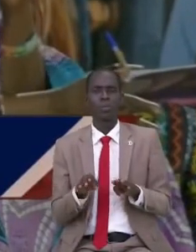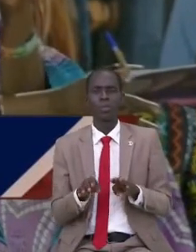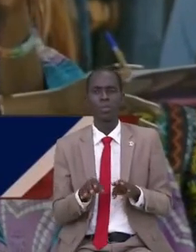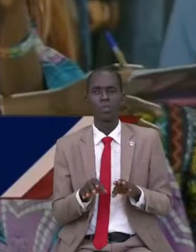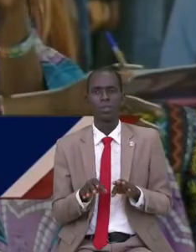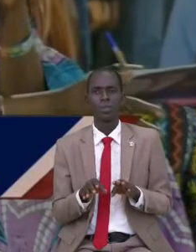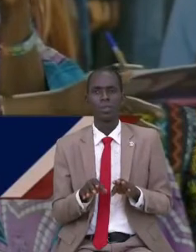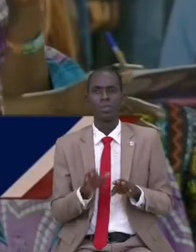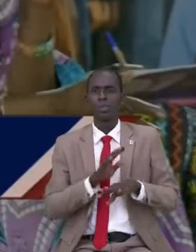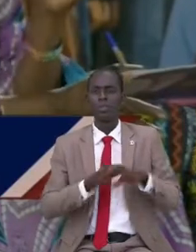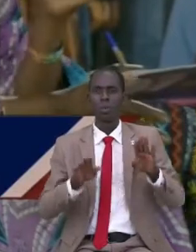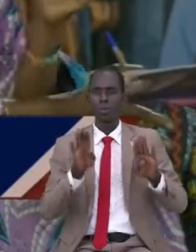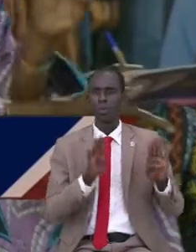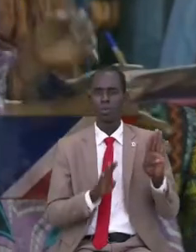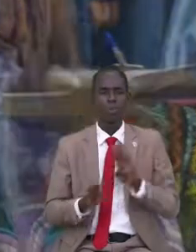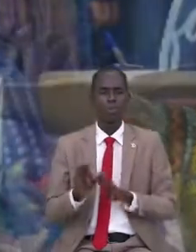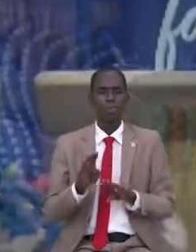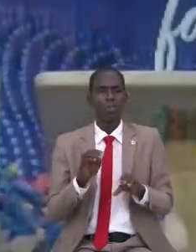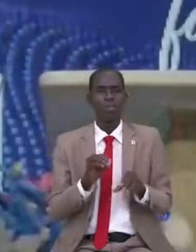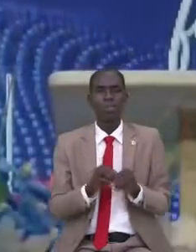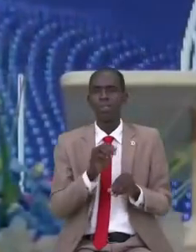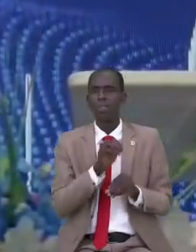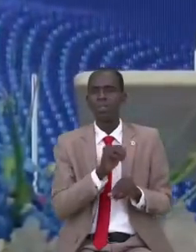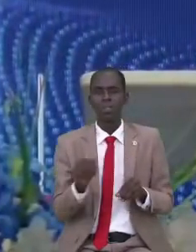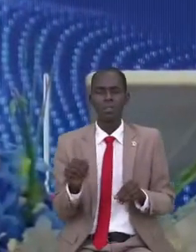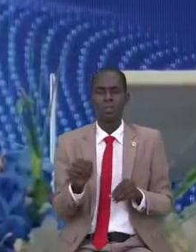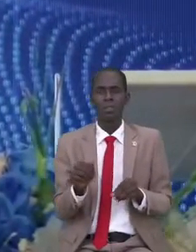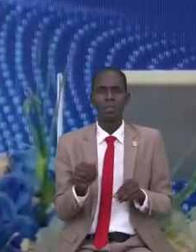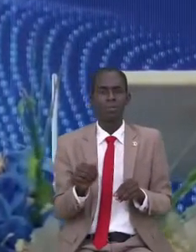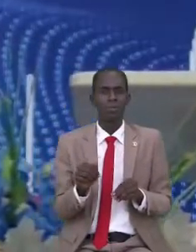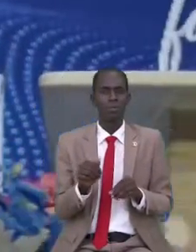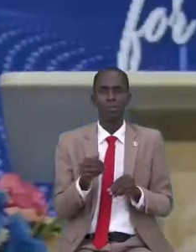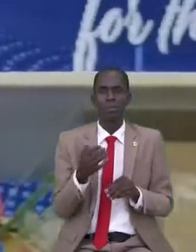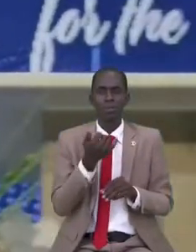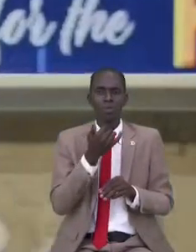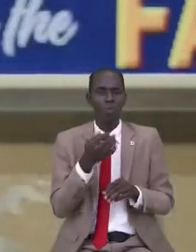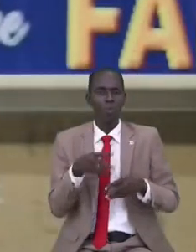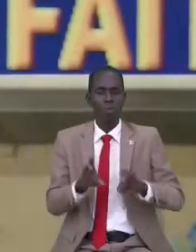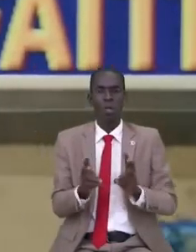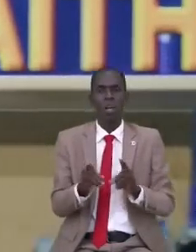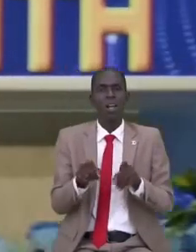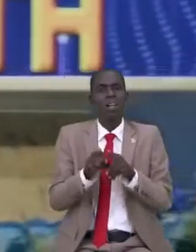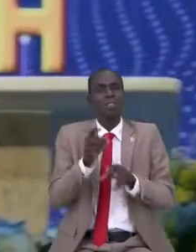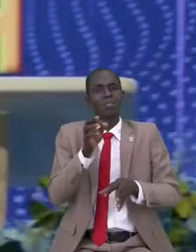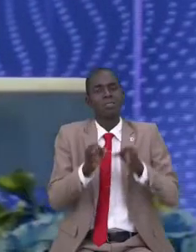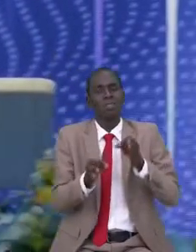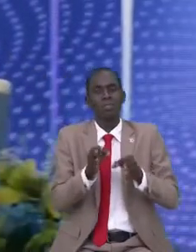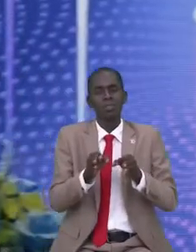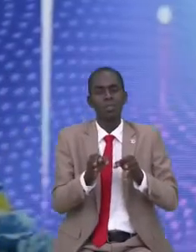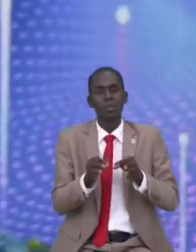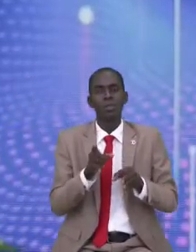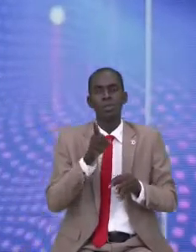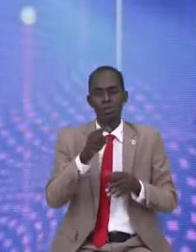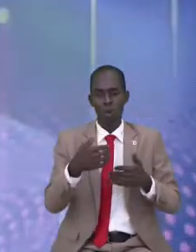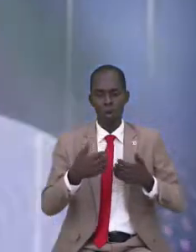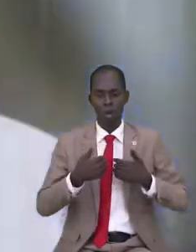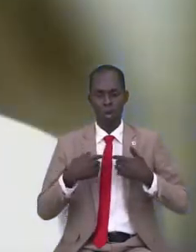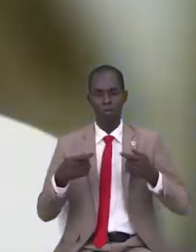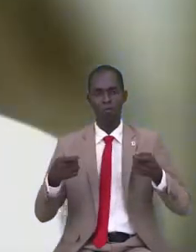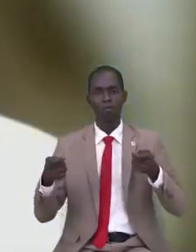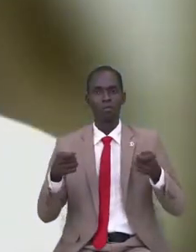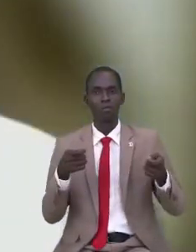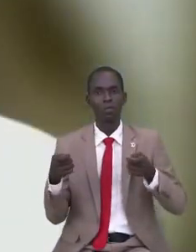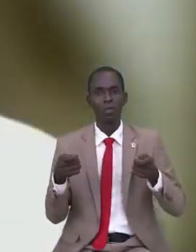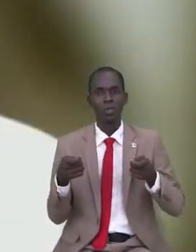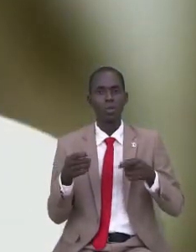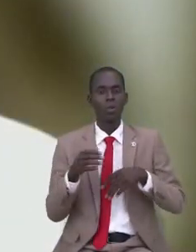in an unintelligent manner in the Christian race as if you have dominion